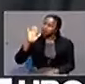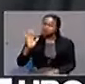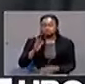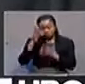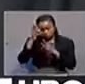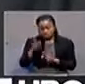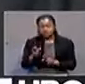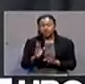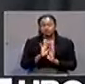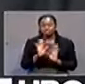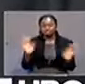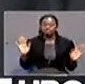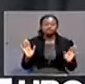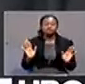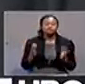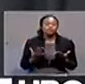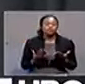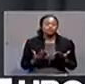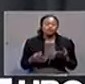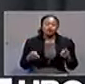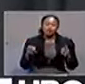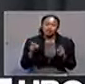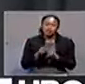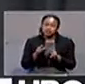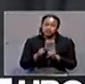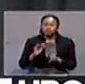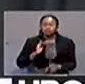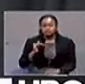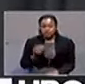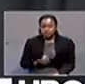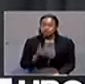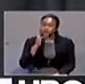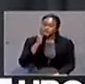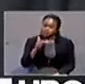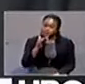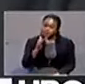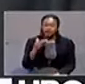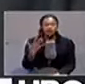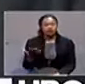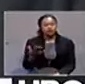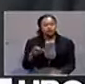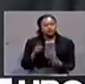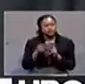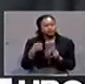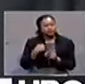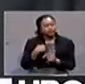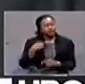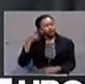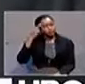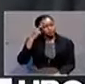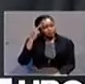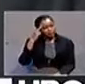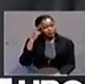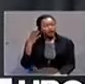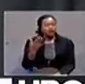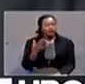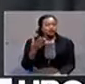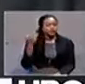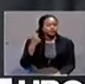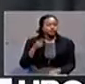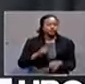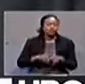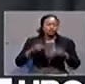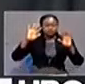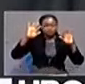that. It also, Madam Speaker, brings me to remember when we were celebrating